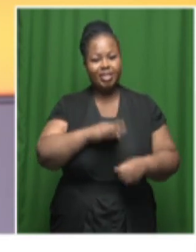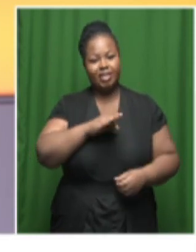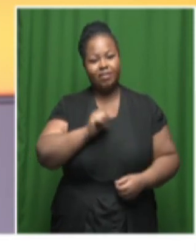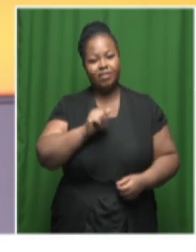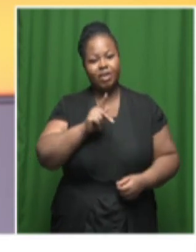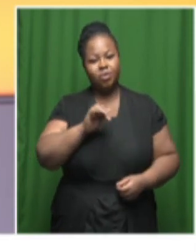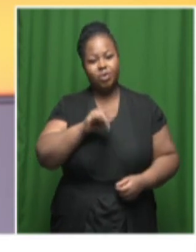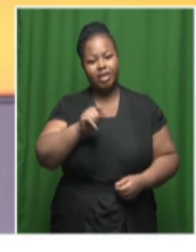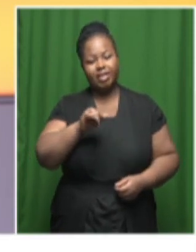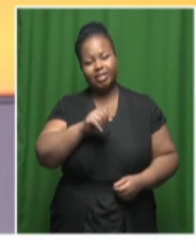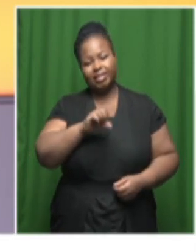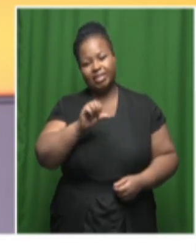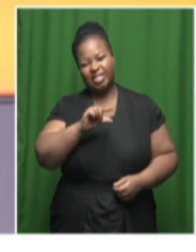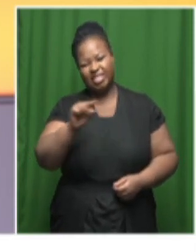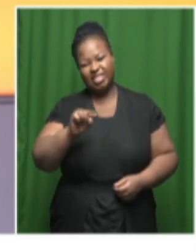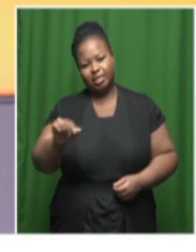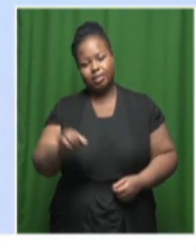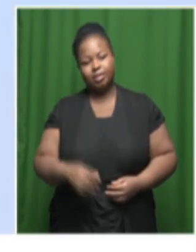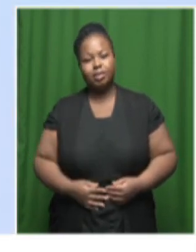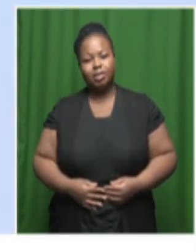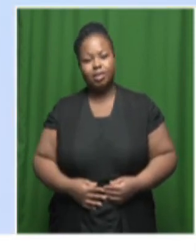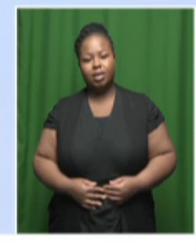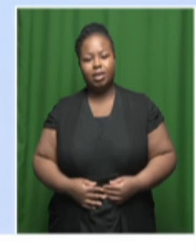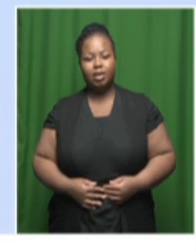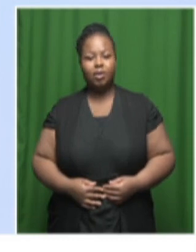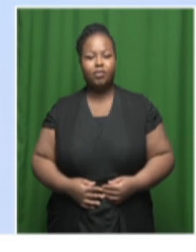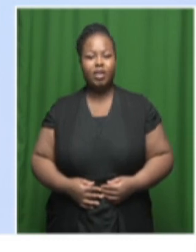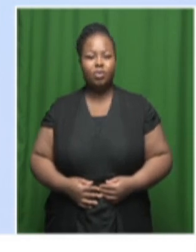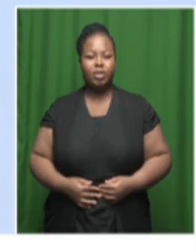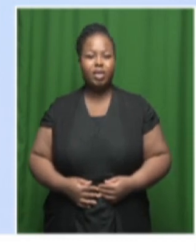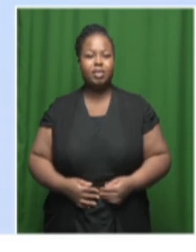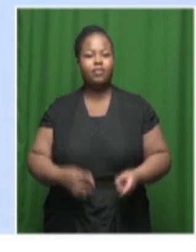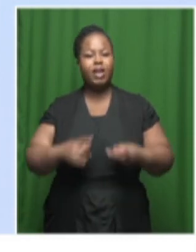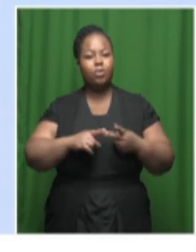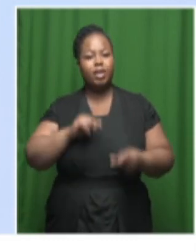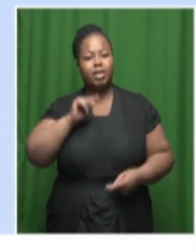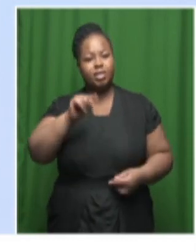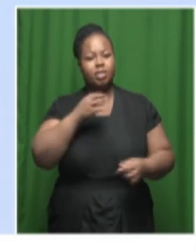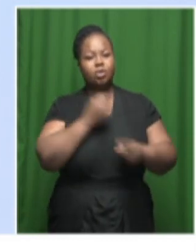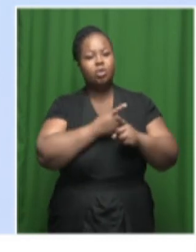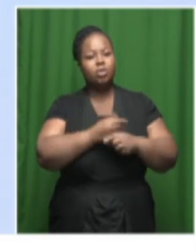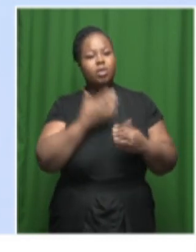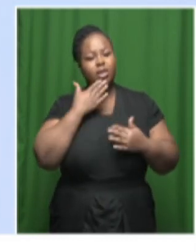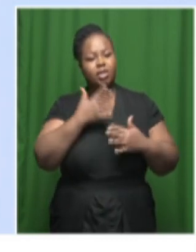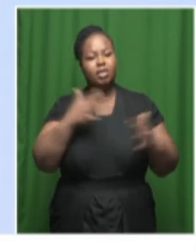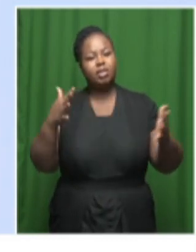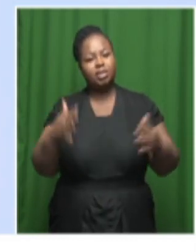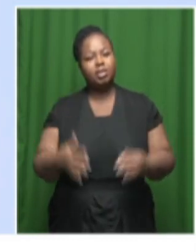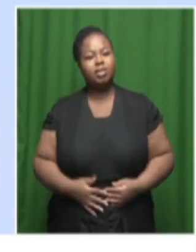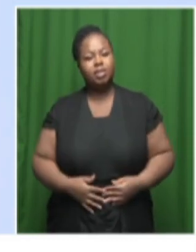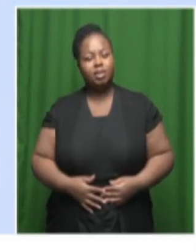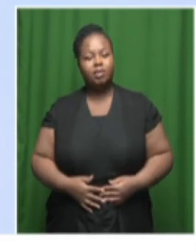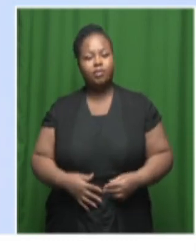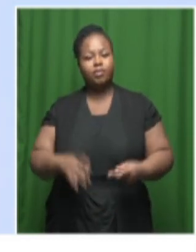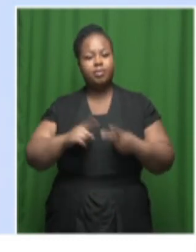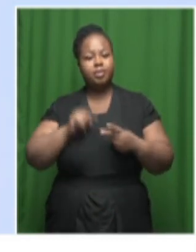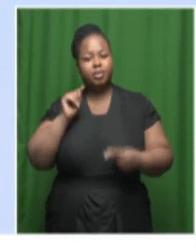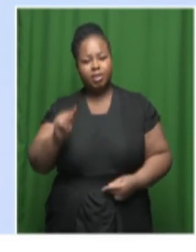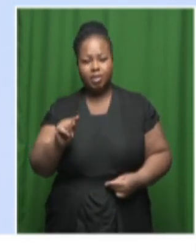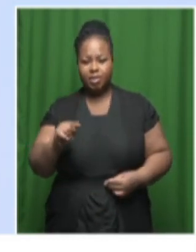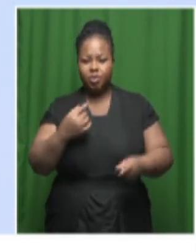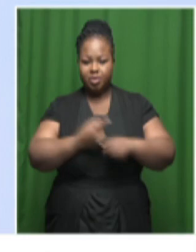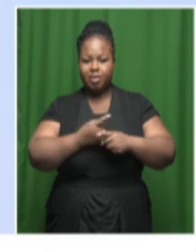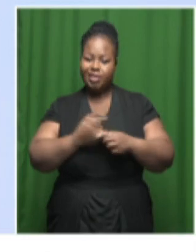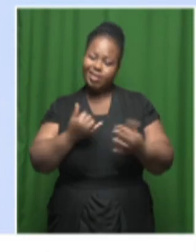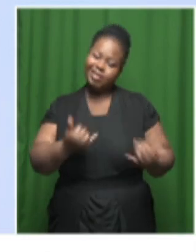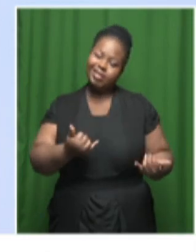Fak'ugesi, Chimolokong for Fak'ugesi. Yeah, all right, Ashraf, thank you so much. It's good to see you again. Thank you so much. He is talking to us in his